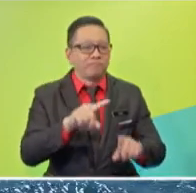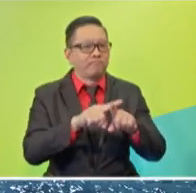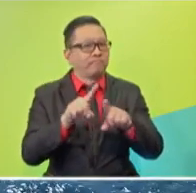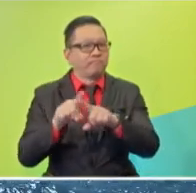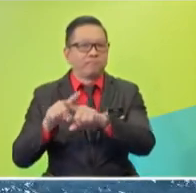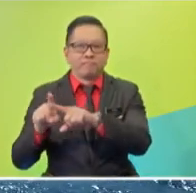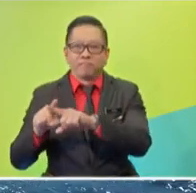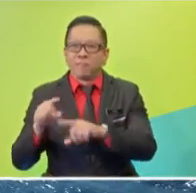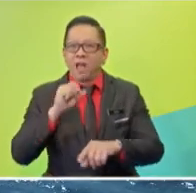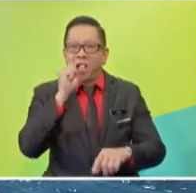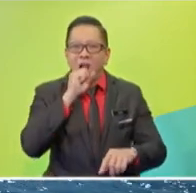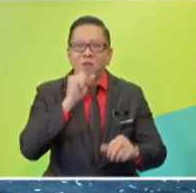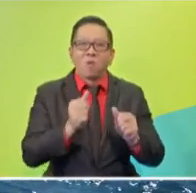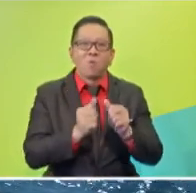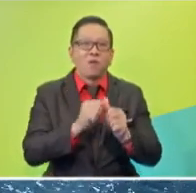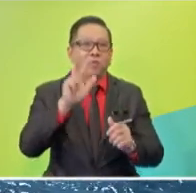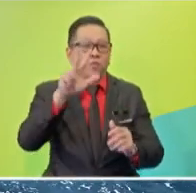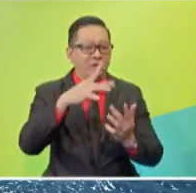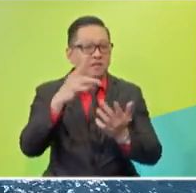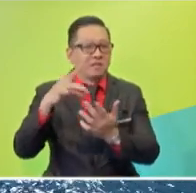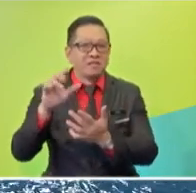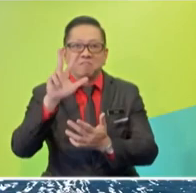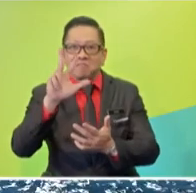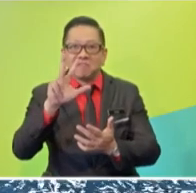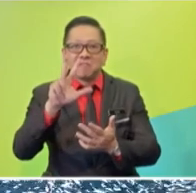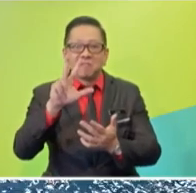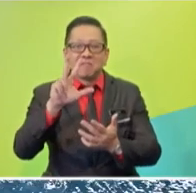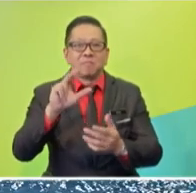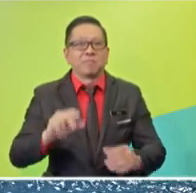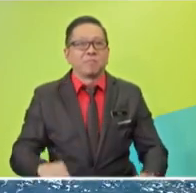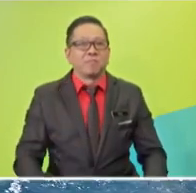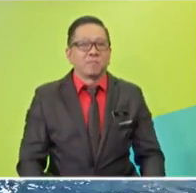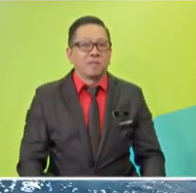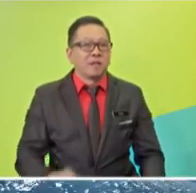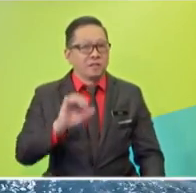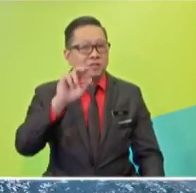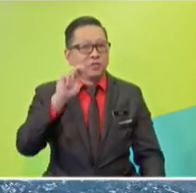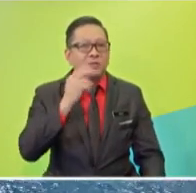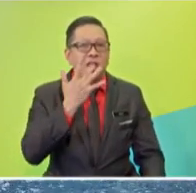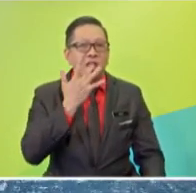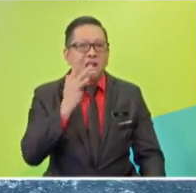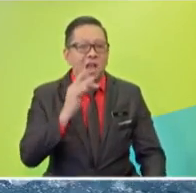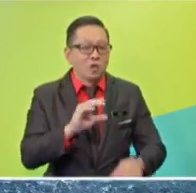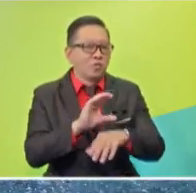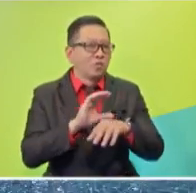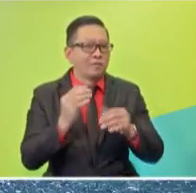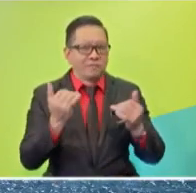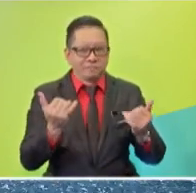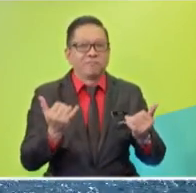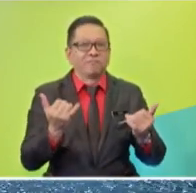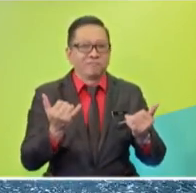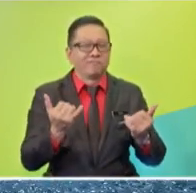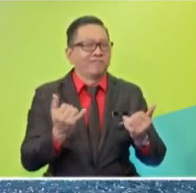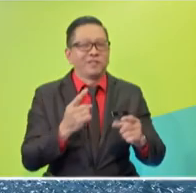flavors, with 3 samples of each flavor. Jean, you're tasting chocolate now.